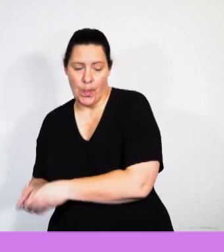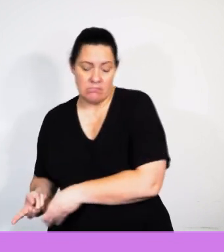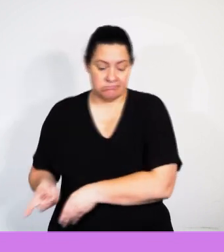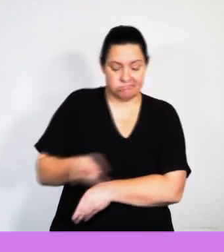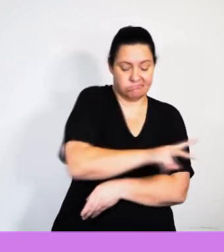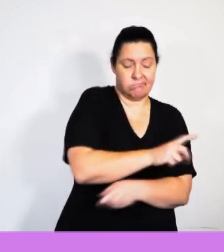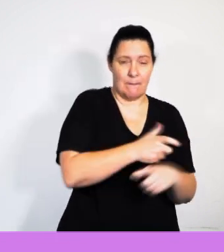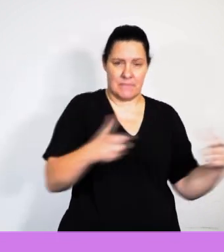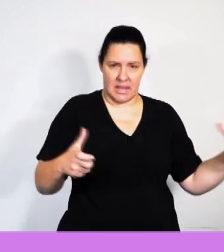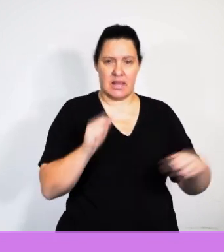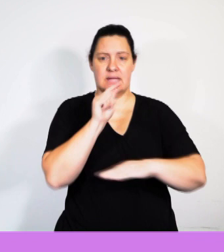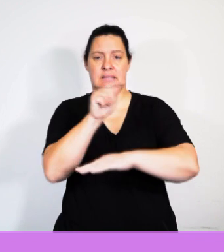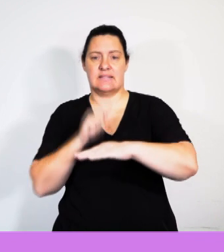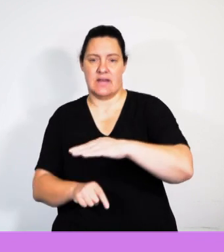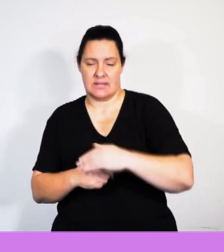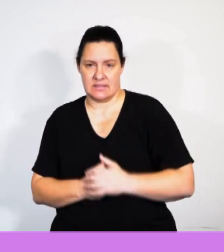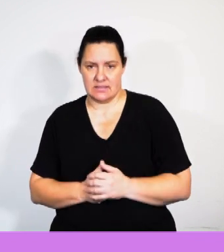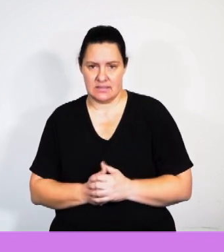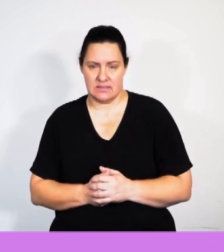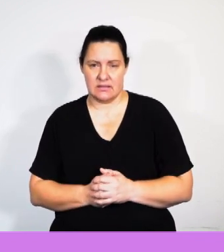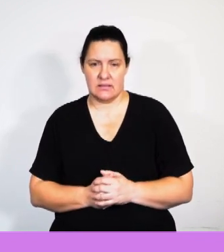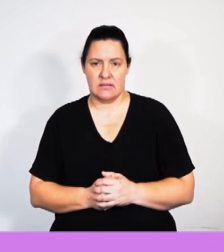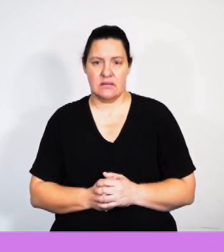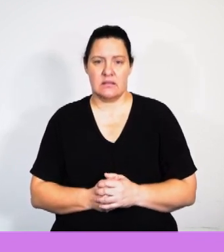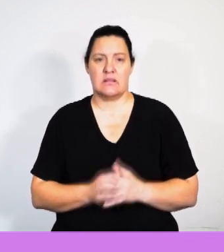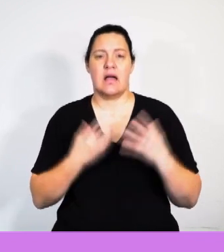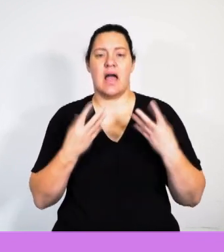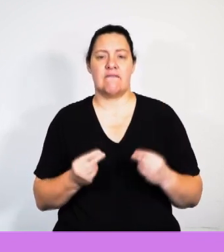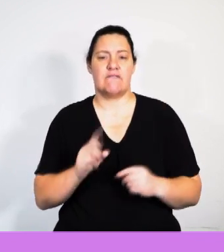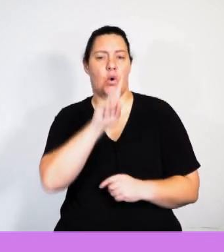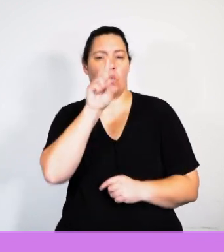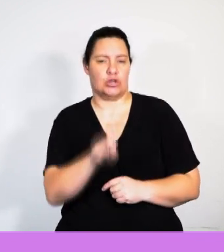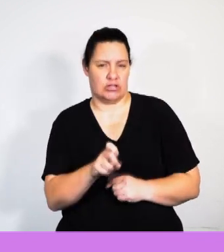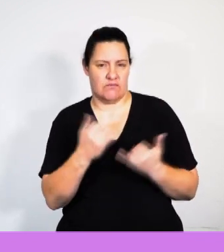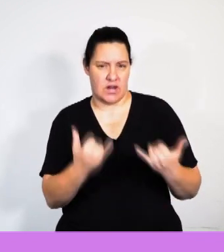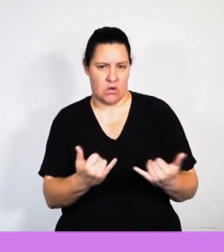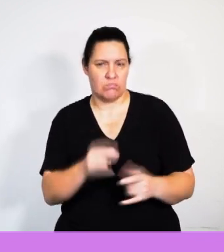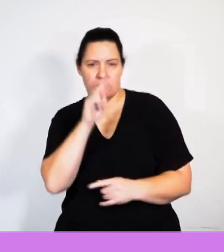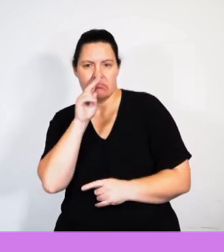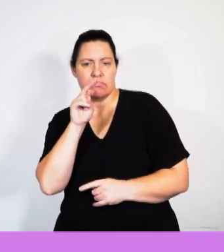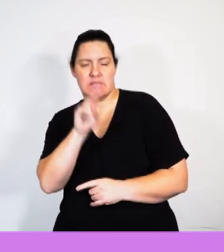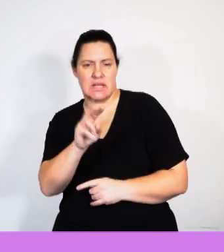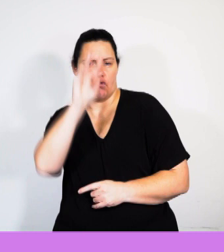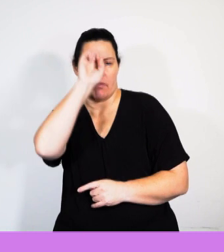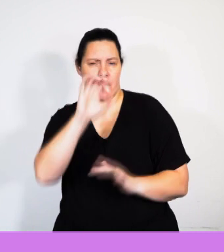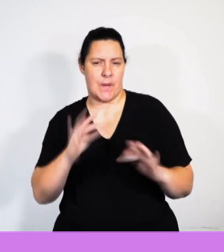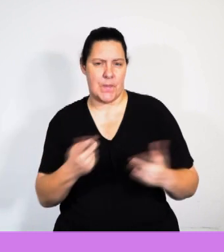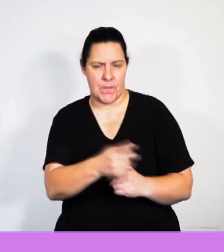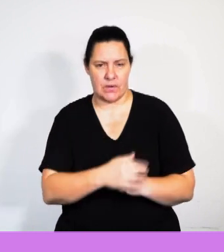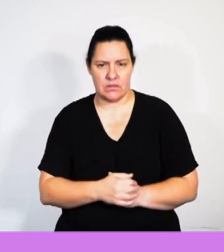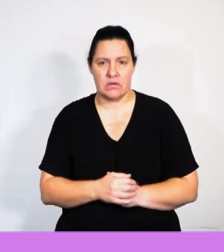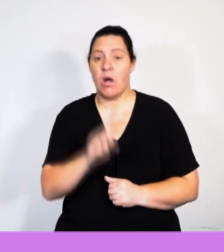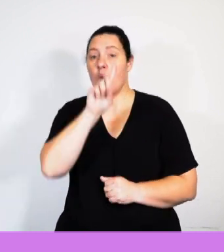smaller units to bigger units, we divide. Let's have a practice question for now and see if we still